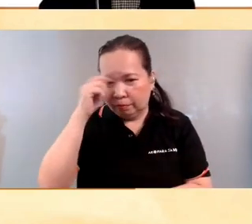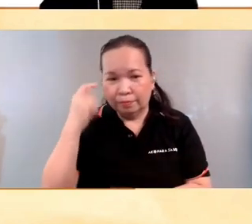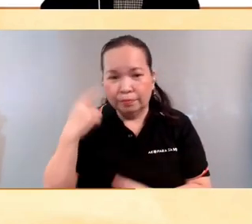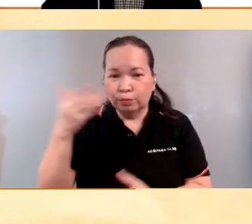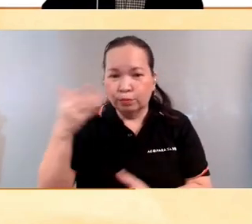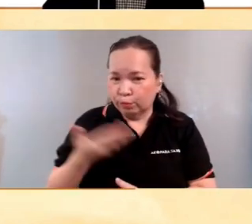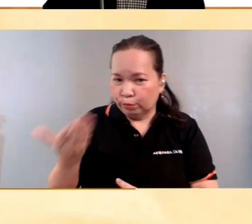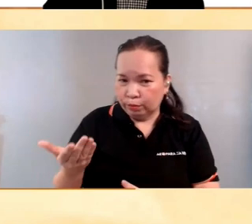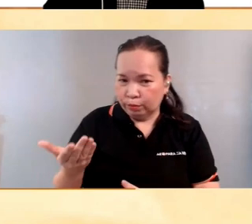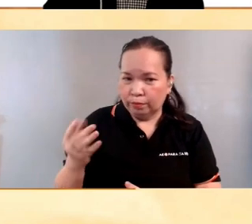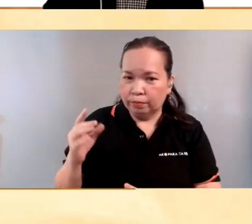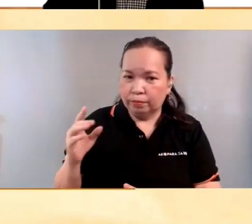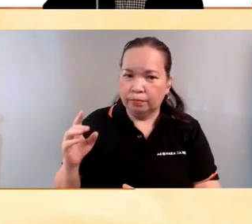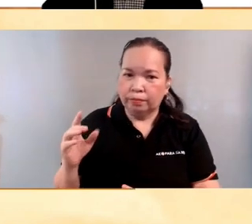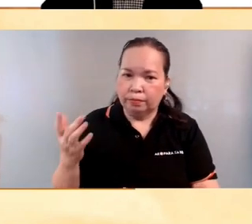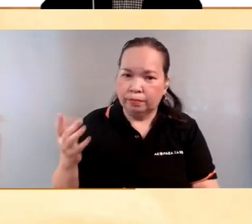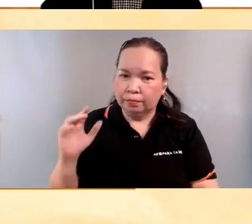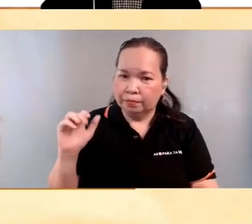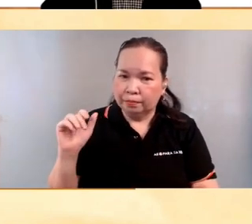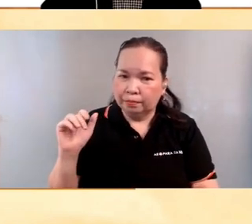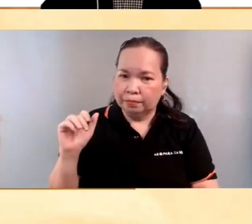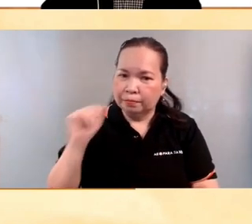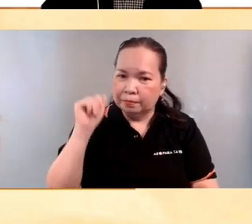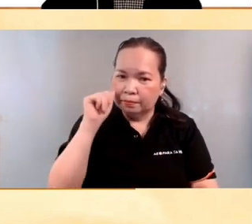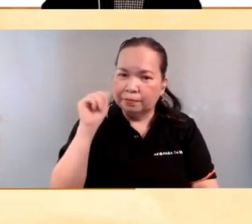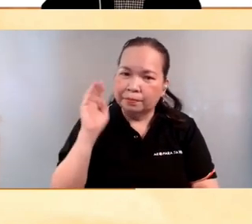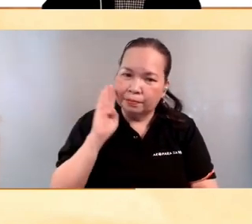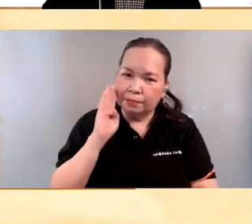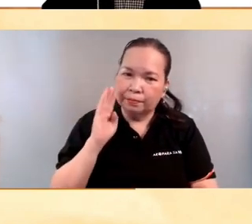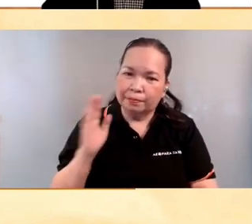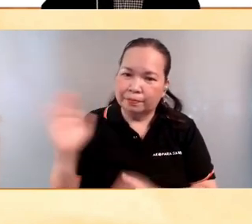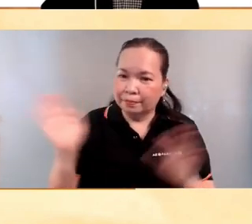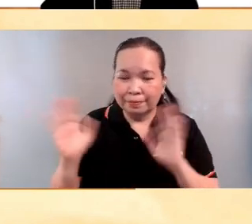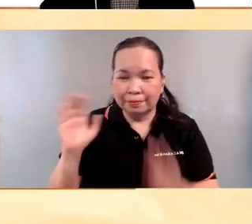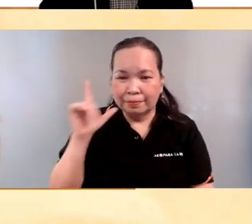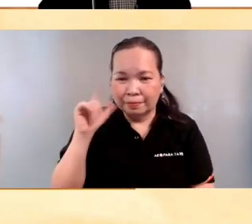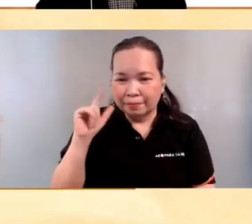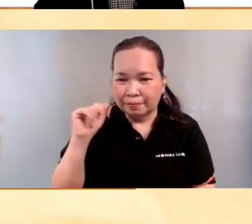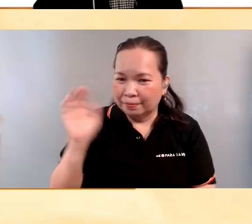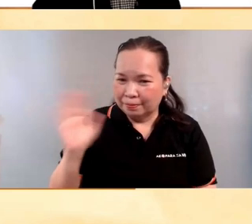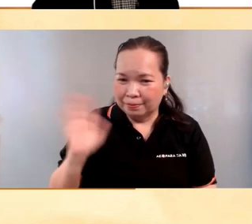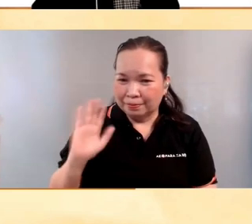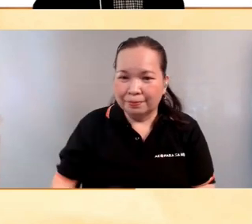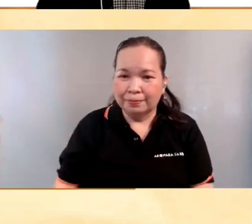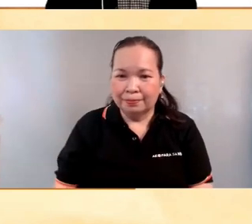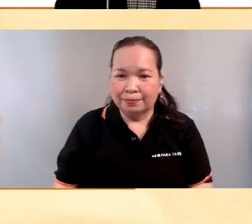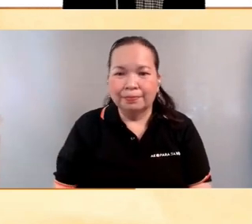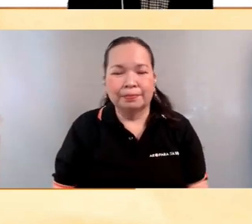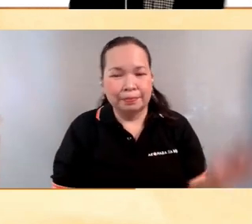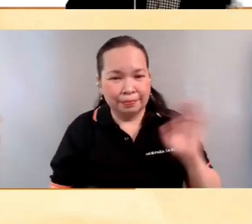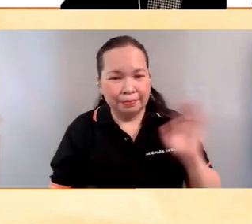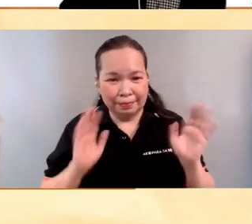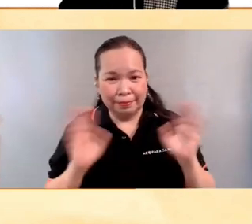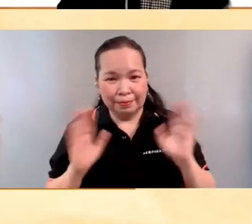Alcala, PhD candidate, RPSY. Over to you, Ms. Lala. Hello. Hello. Thank you, Jason.